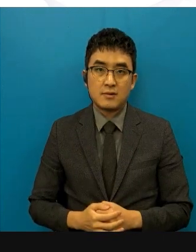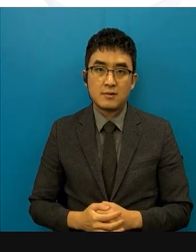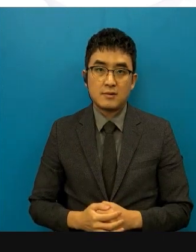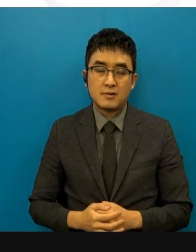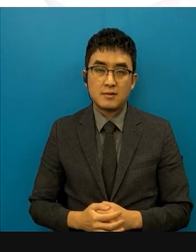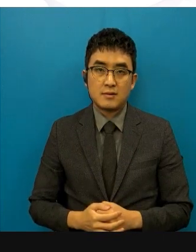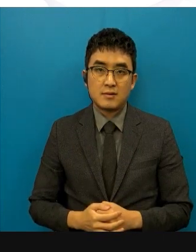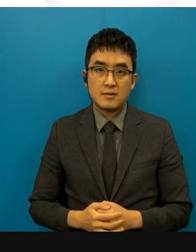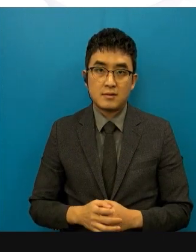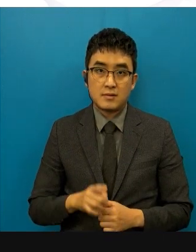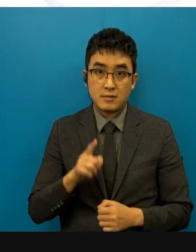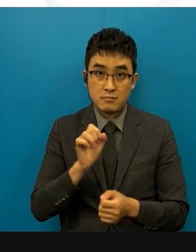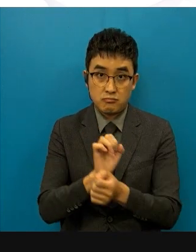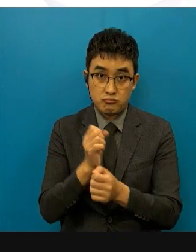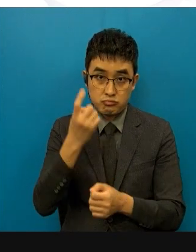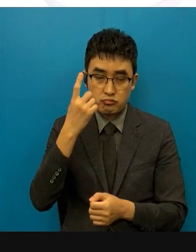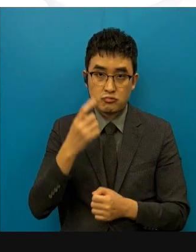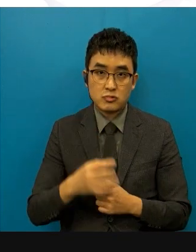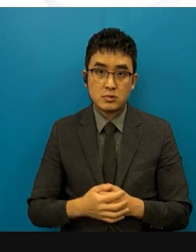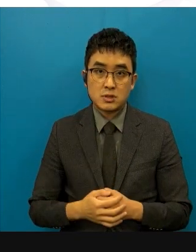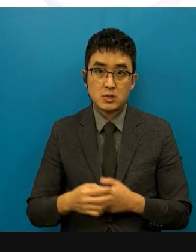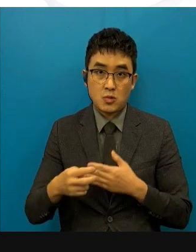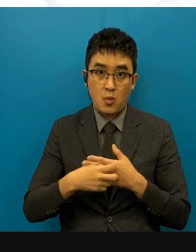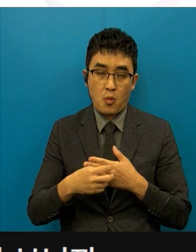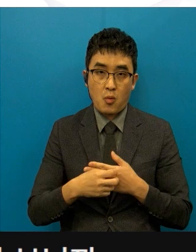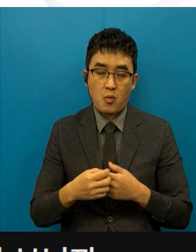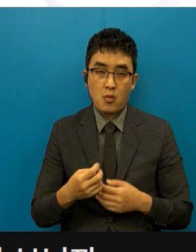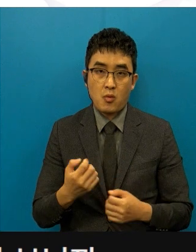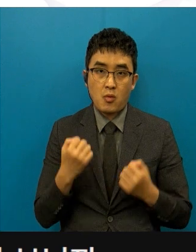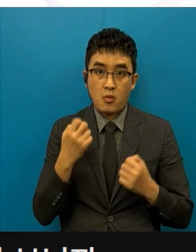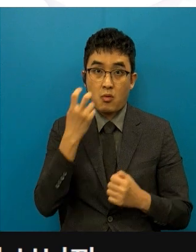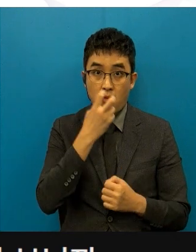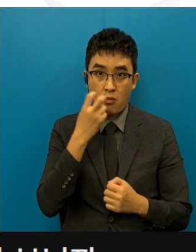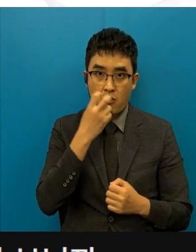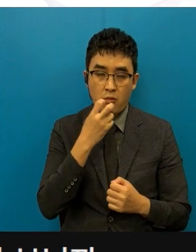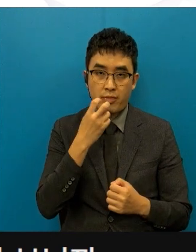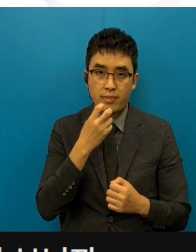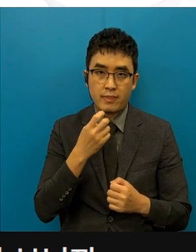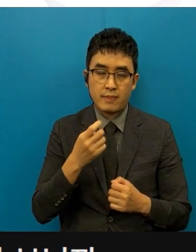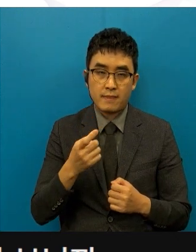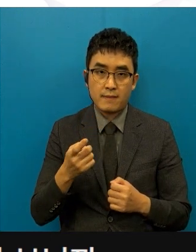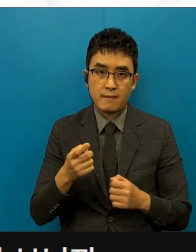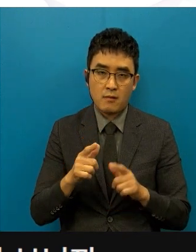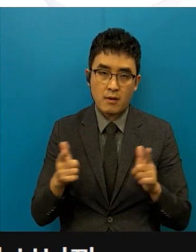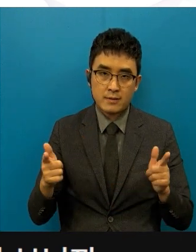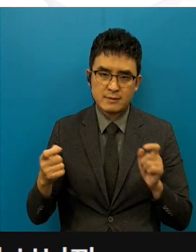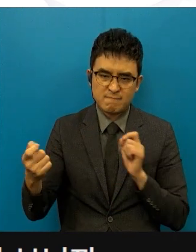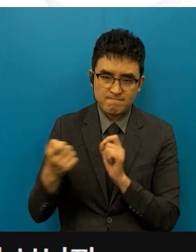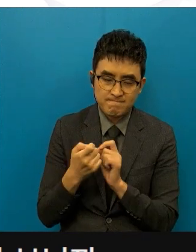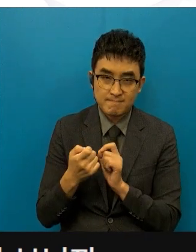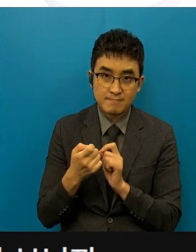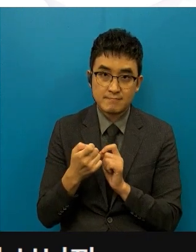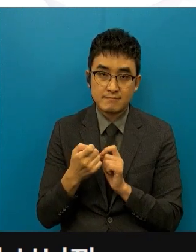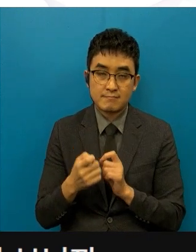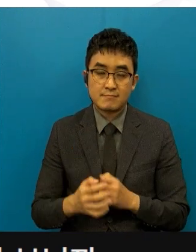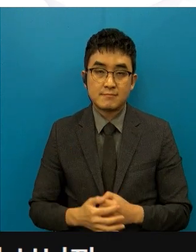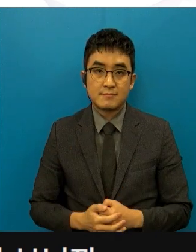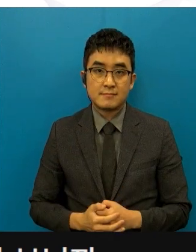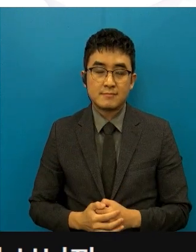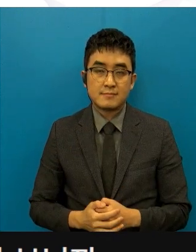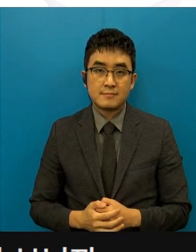to the extent. As Korea has the worldwide in the